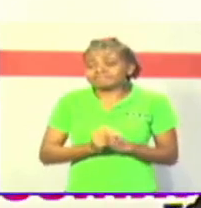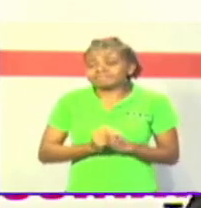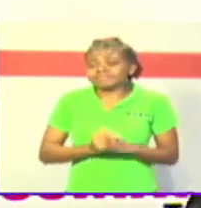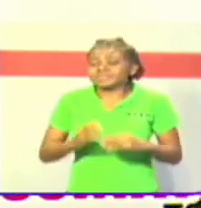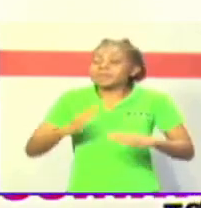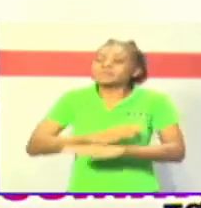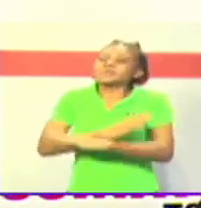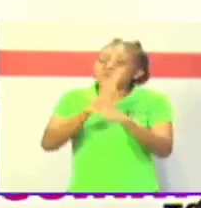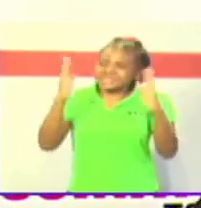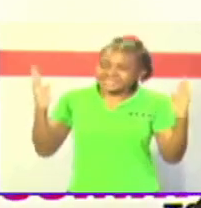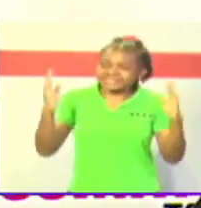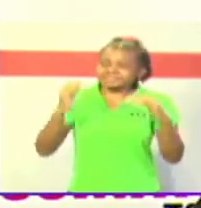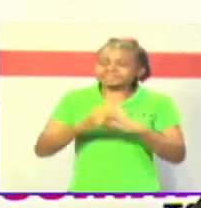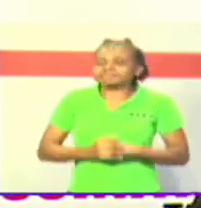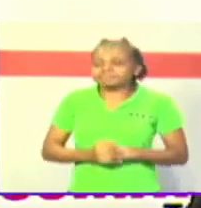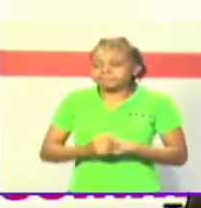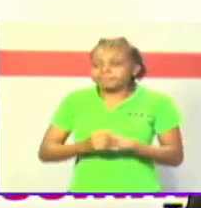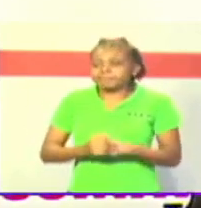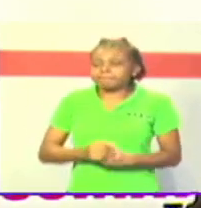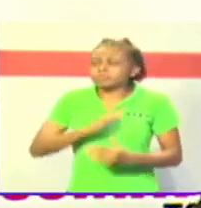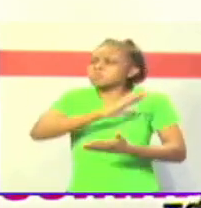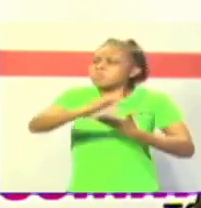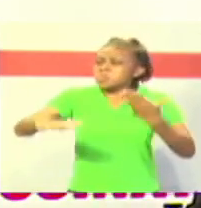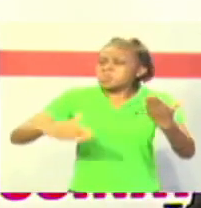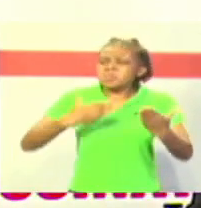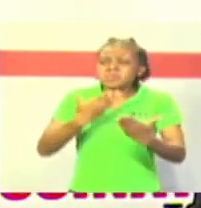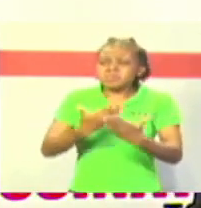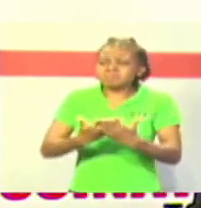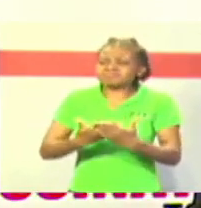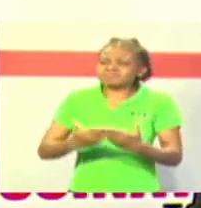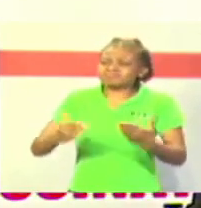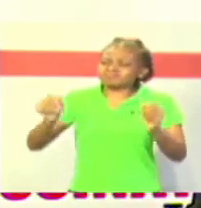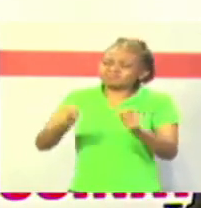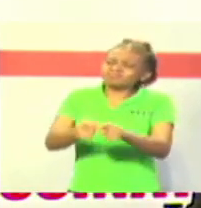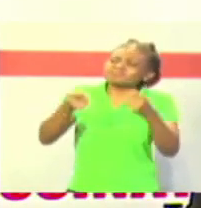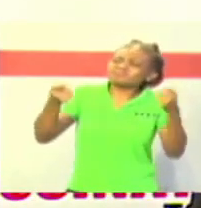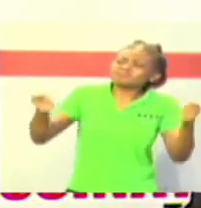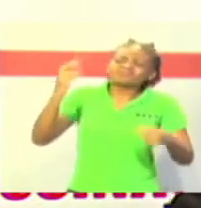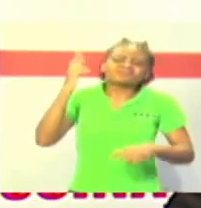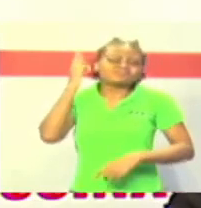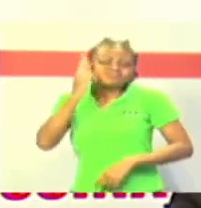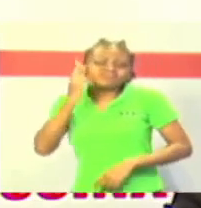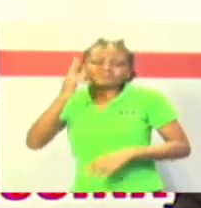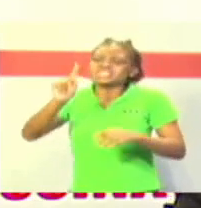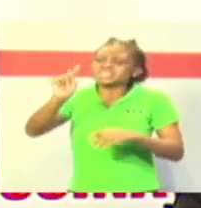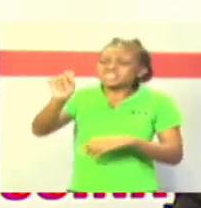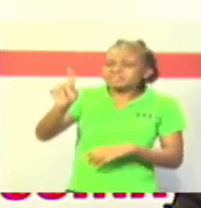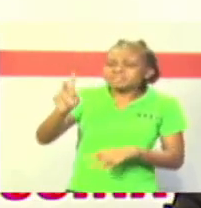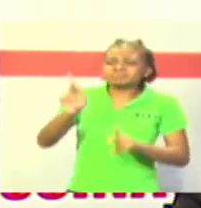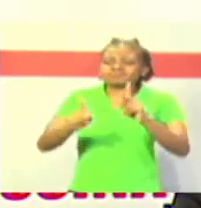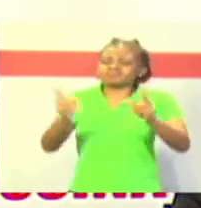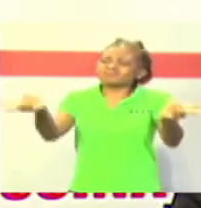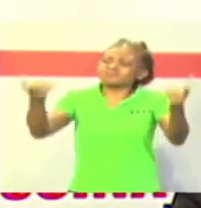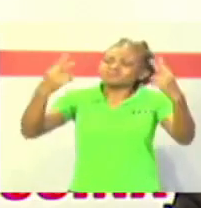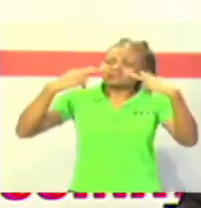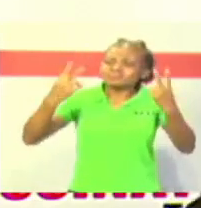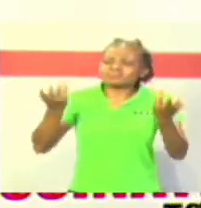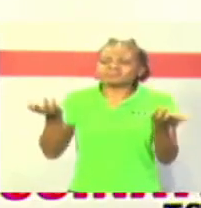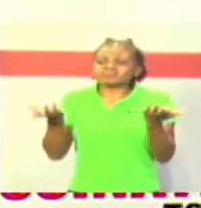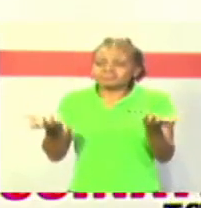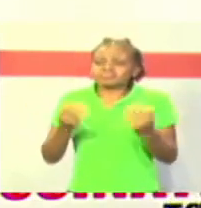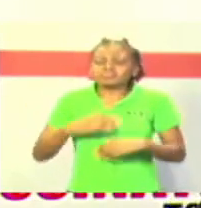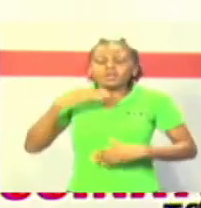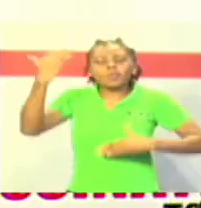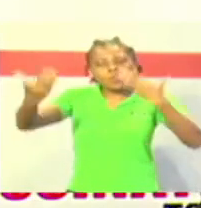Mr. Thomas, Mr. Alexander, members of the media and members of the listening and viewing audience, good morning. Today we begin by taking a look at